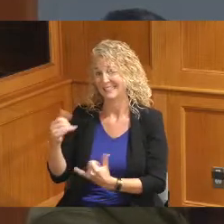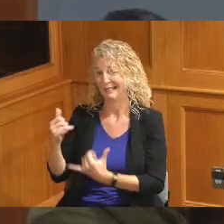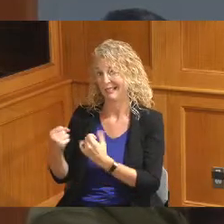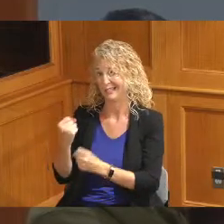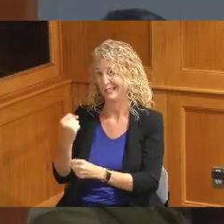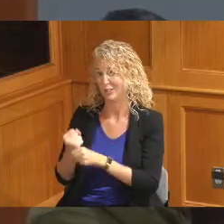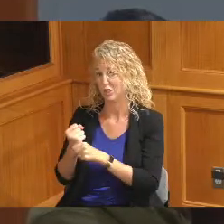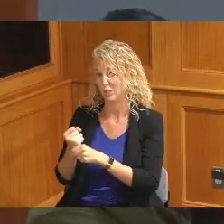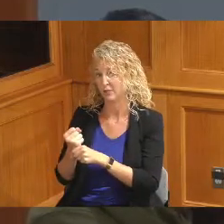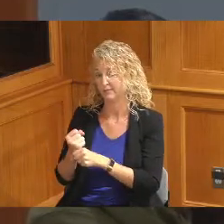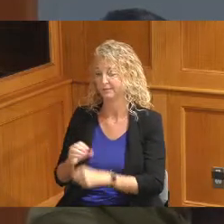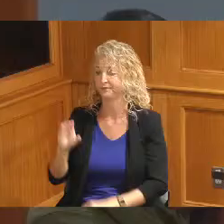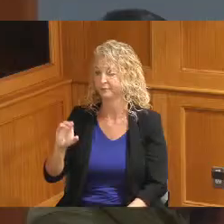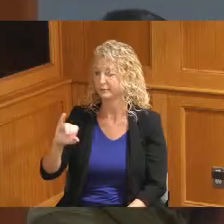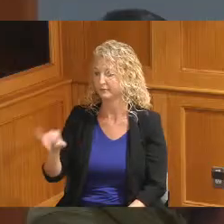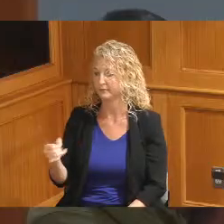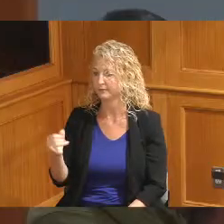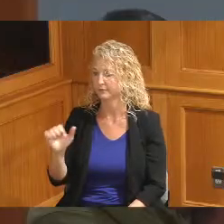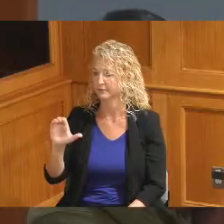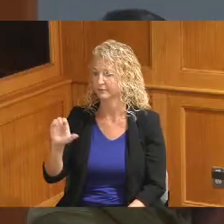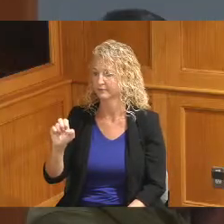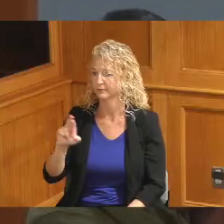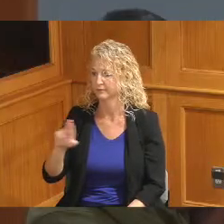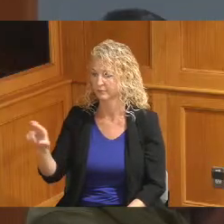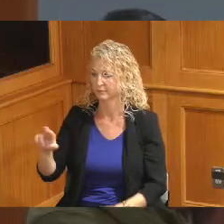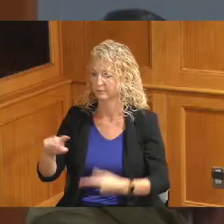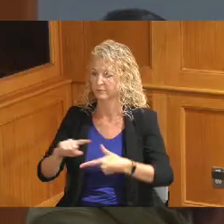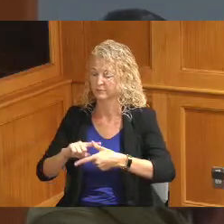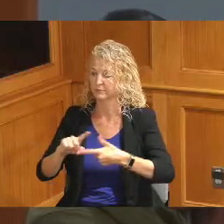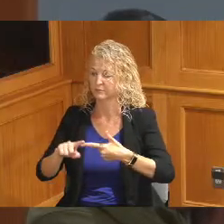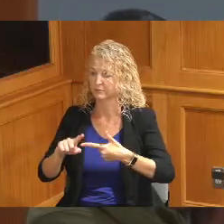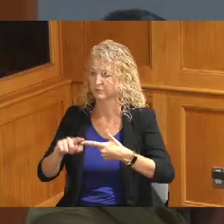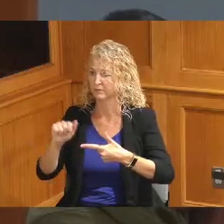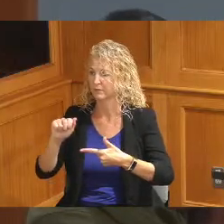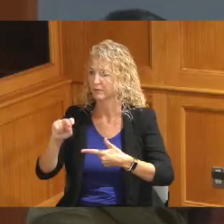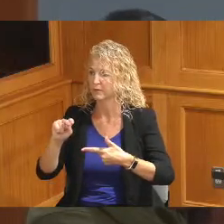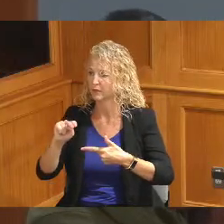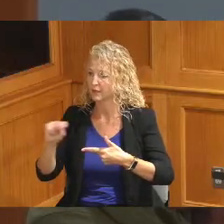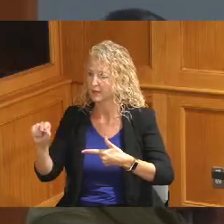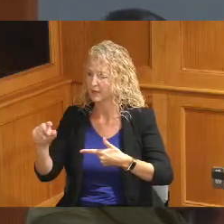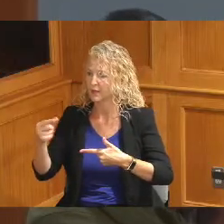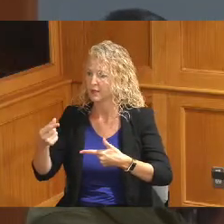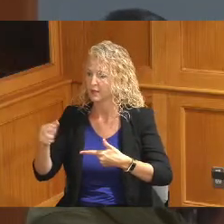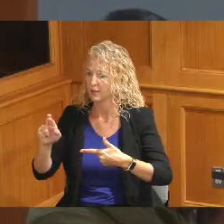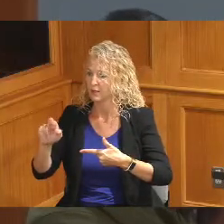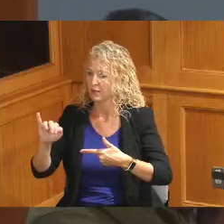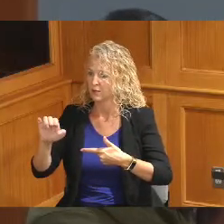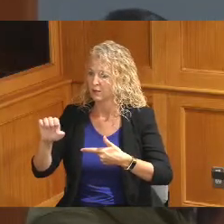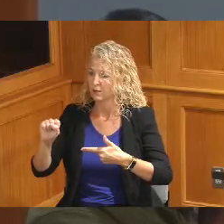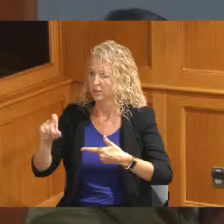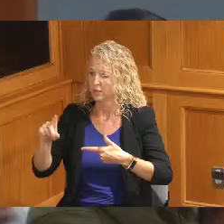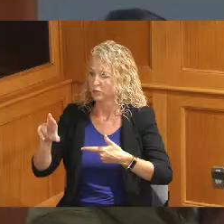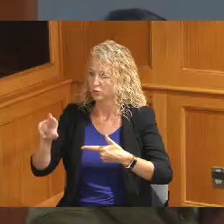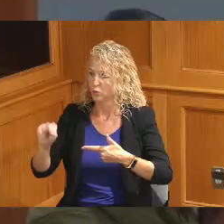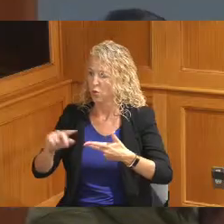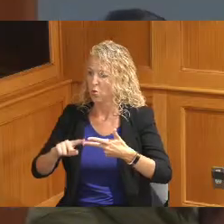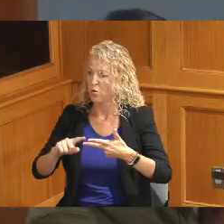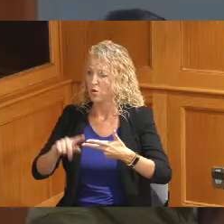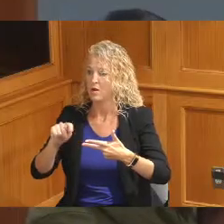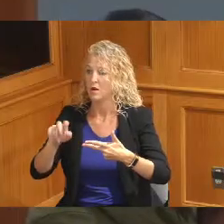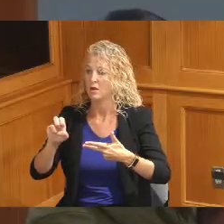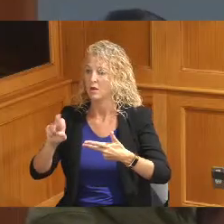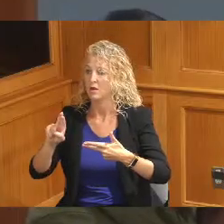by petitioners C.J. Carr, Ann Griesdorn, and Trevor Minton. The